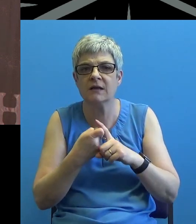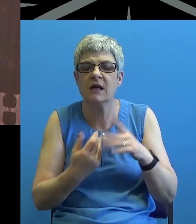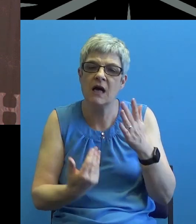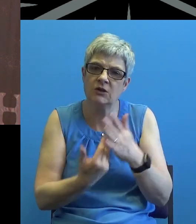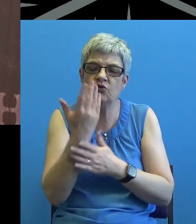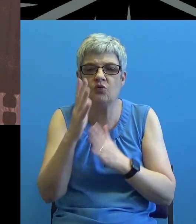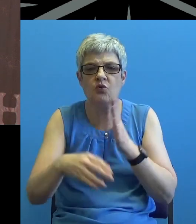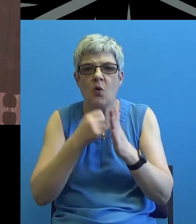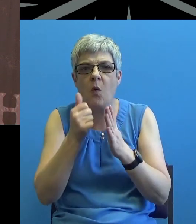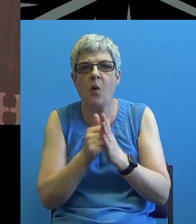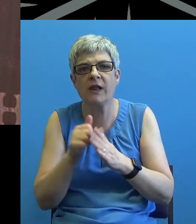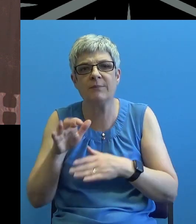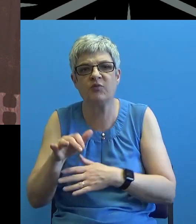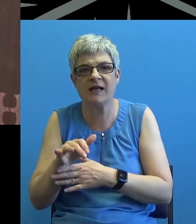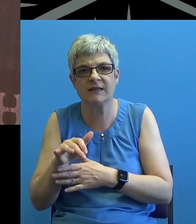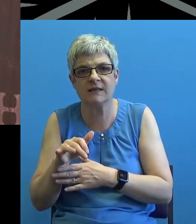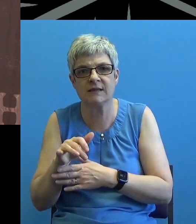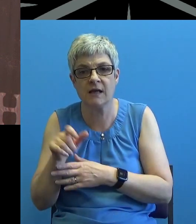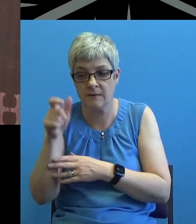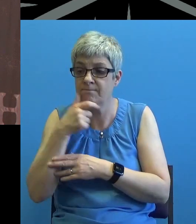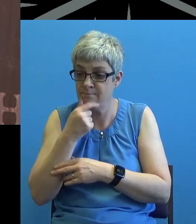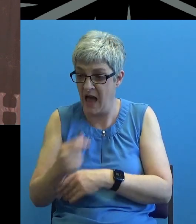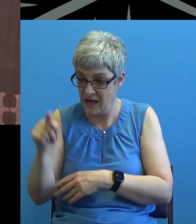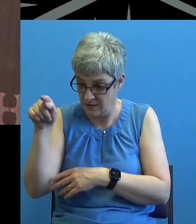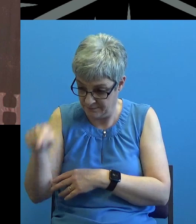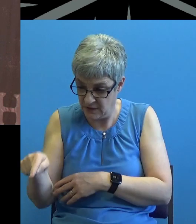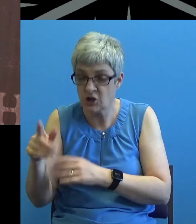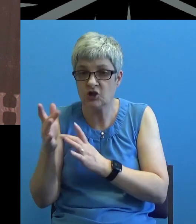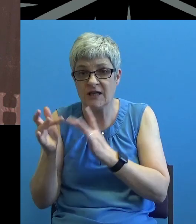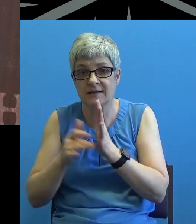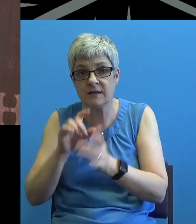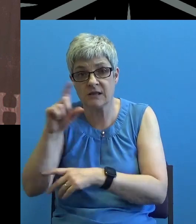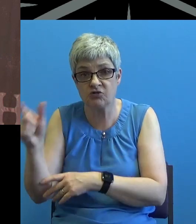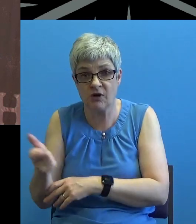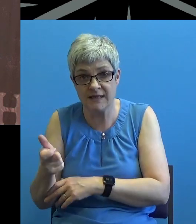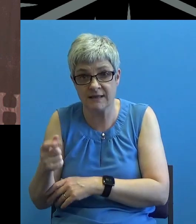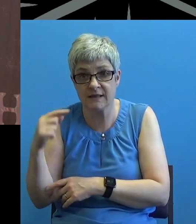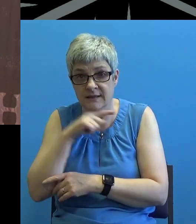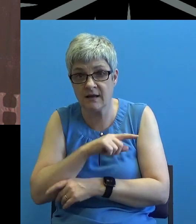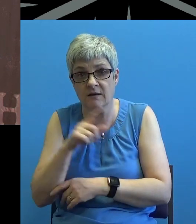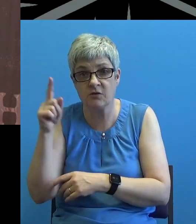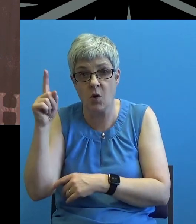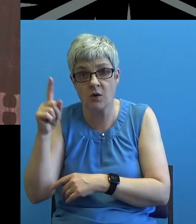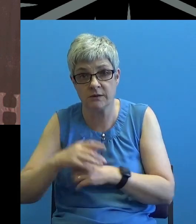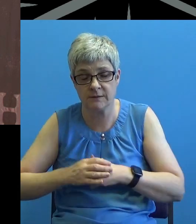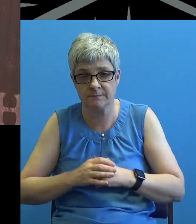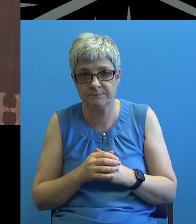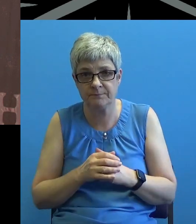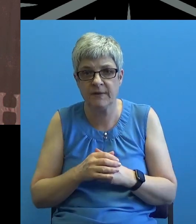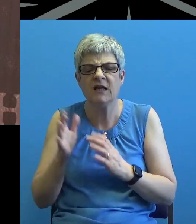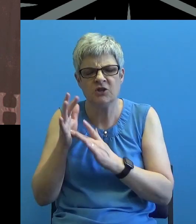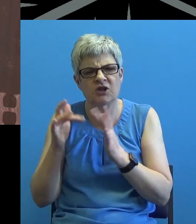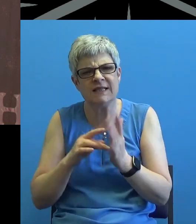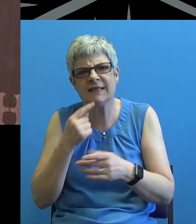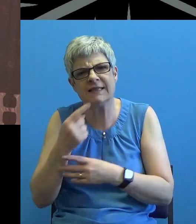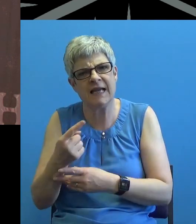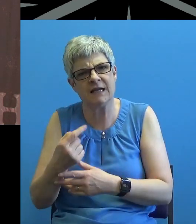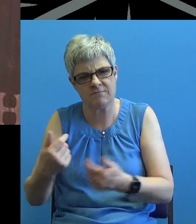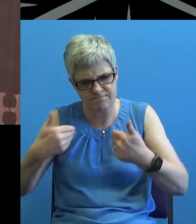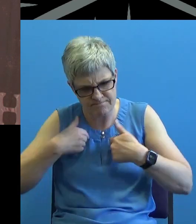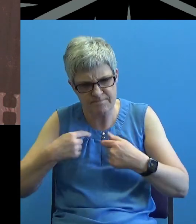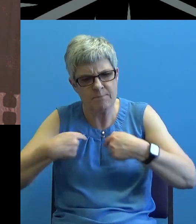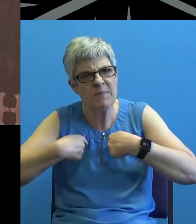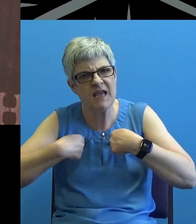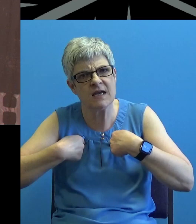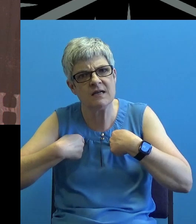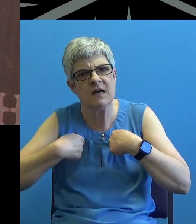holy presence. This man, Jesus Christ, the Son of God. Jesus is saying, I am now the